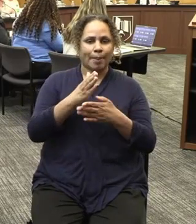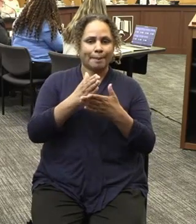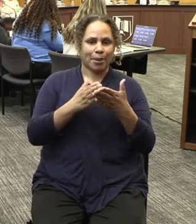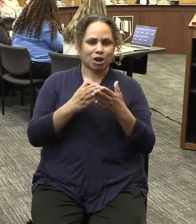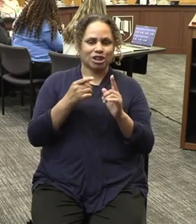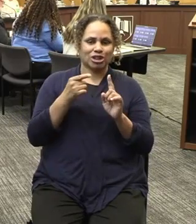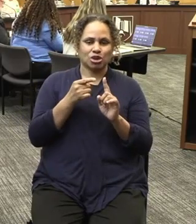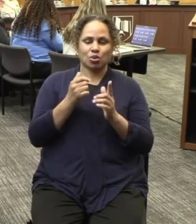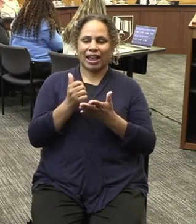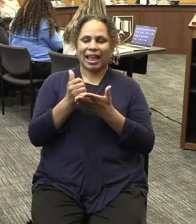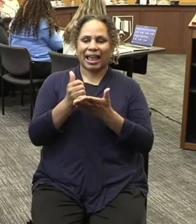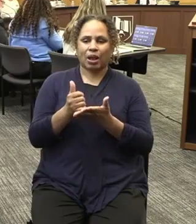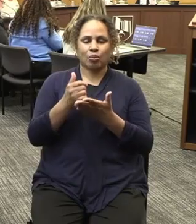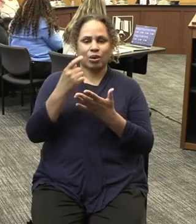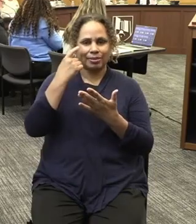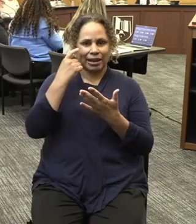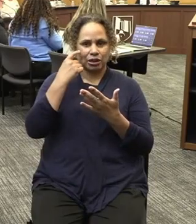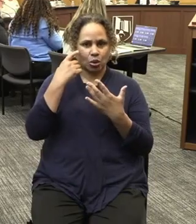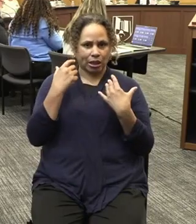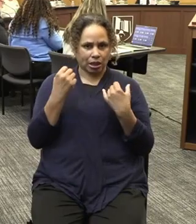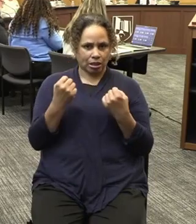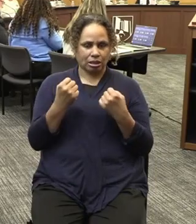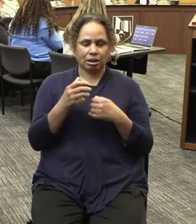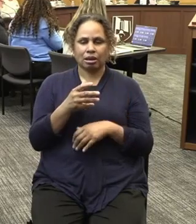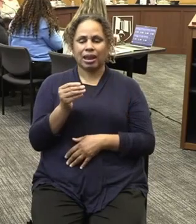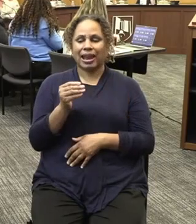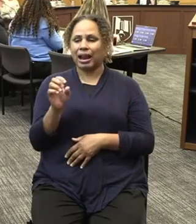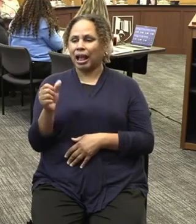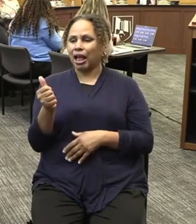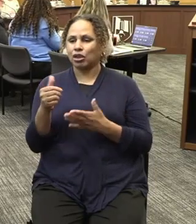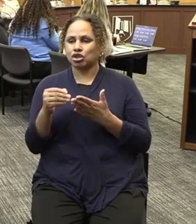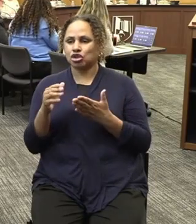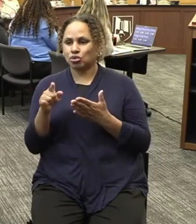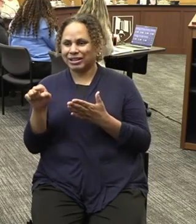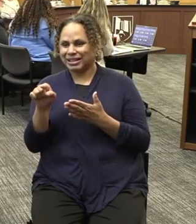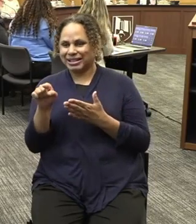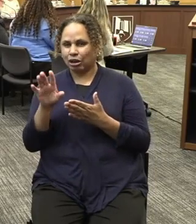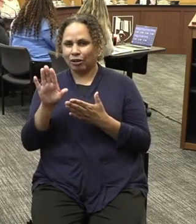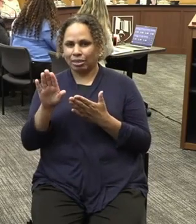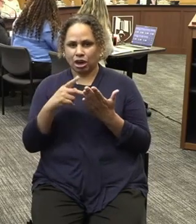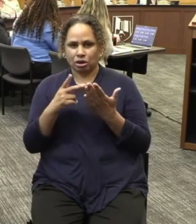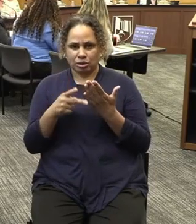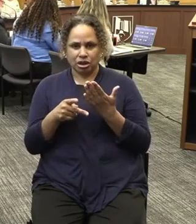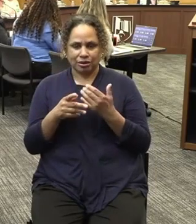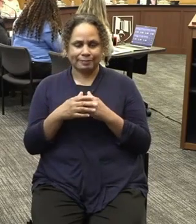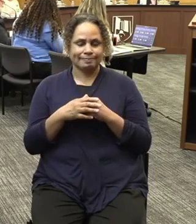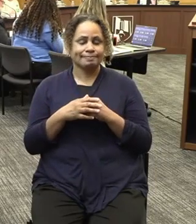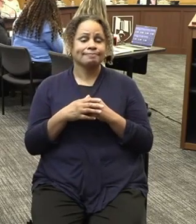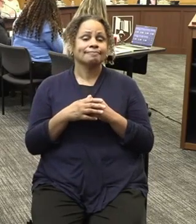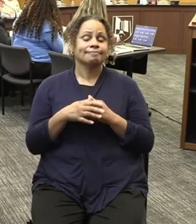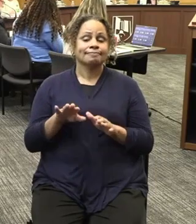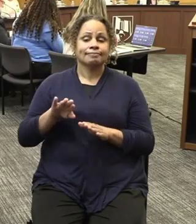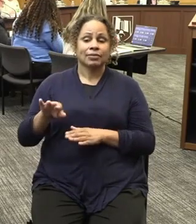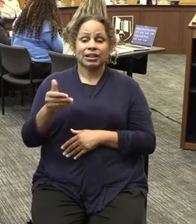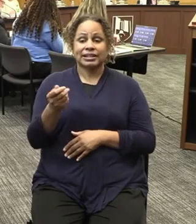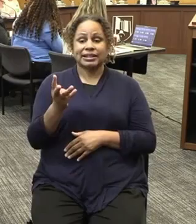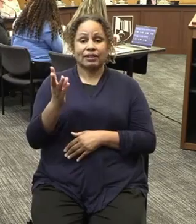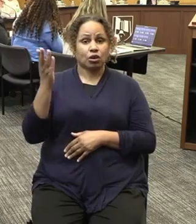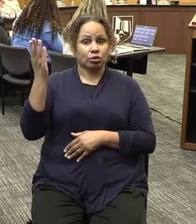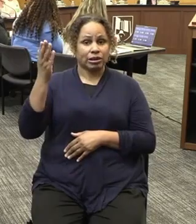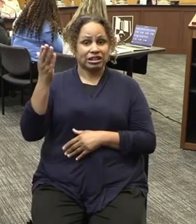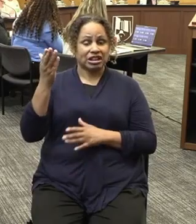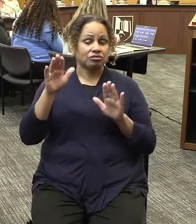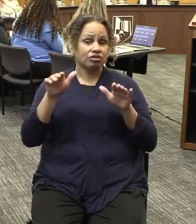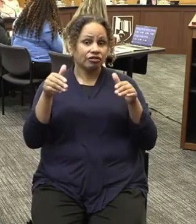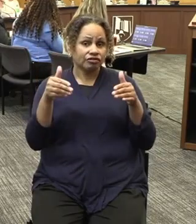to help with mental health and other student-centered initiatives. Several presentations focus